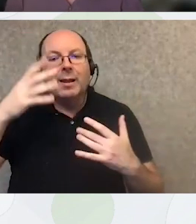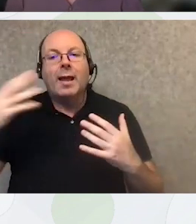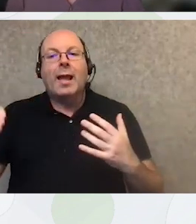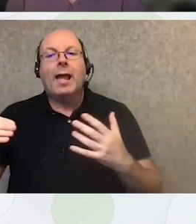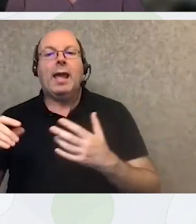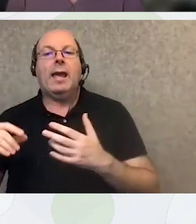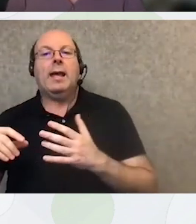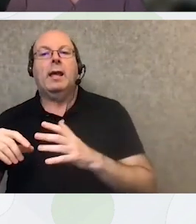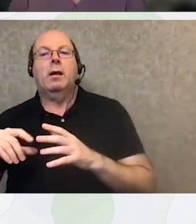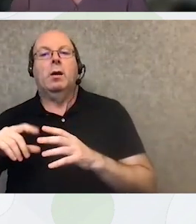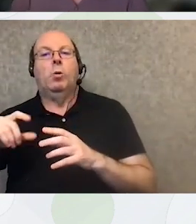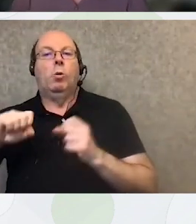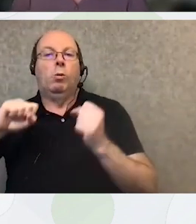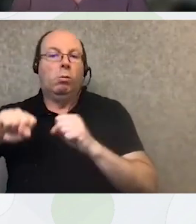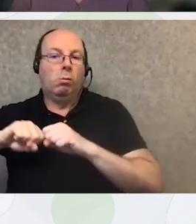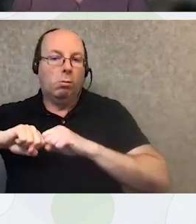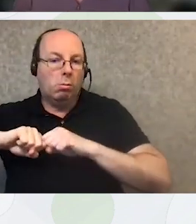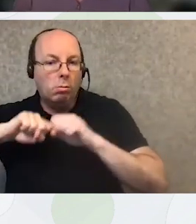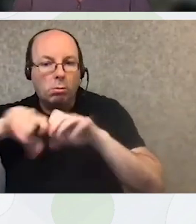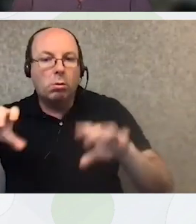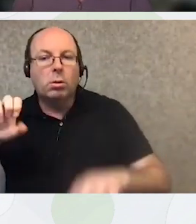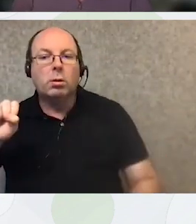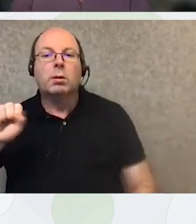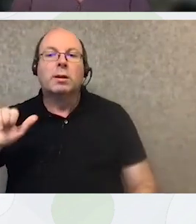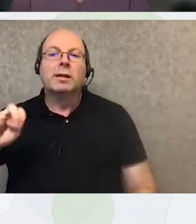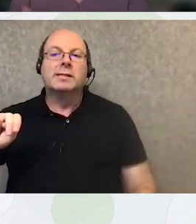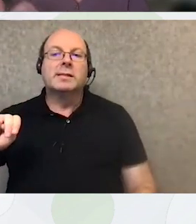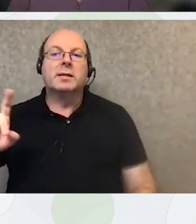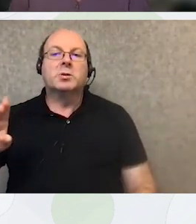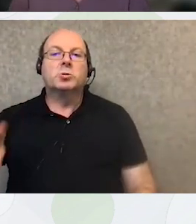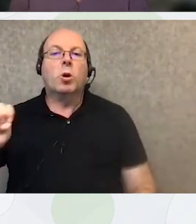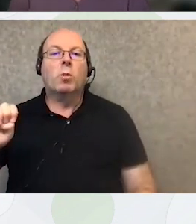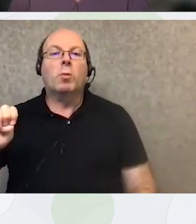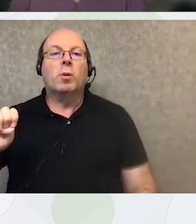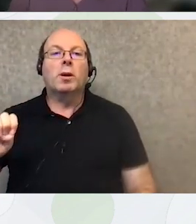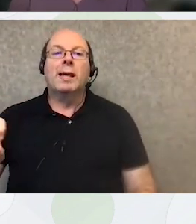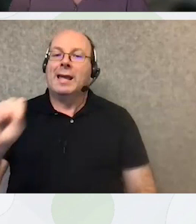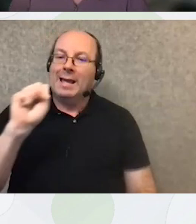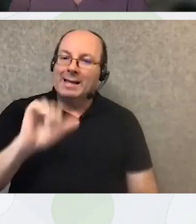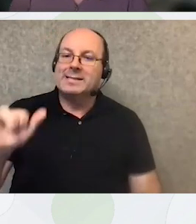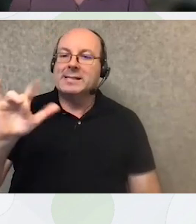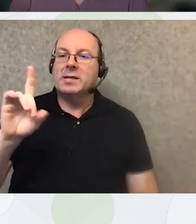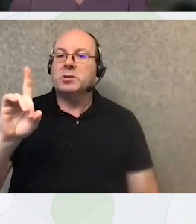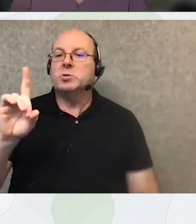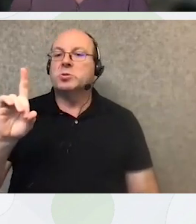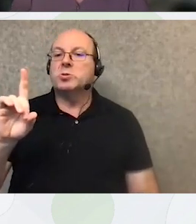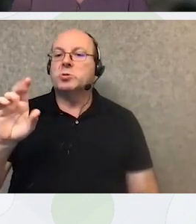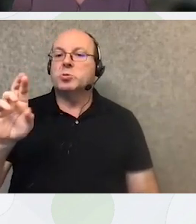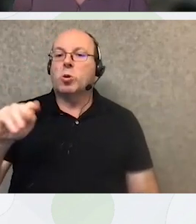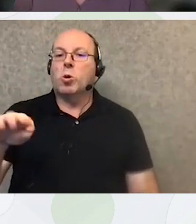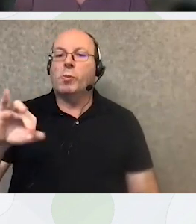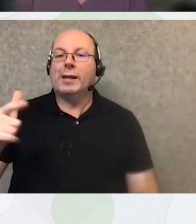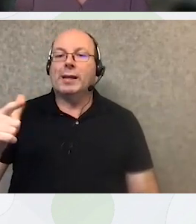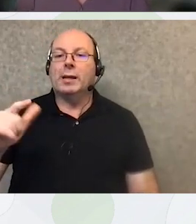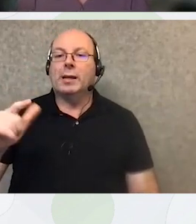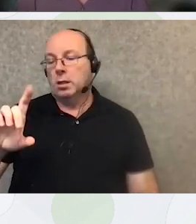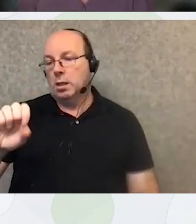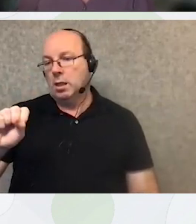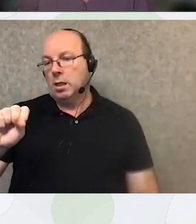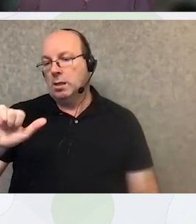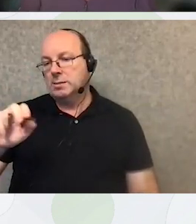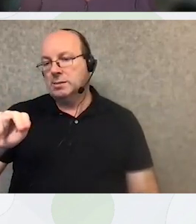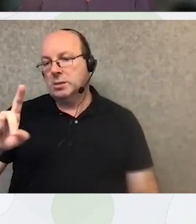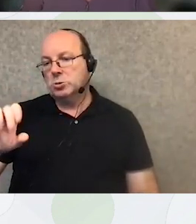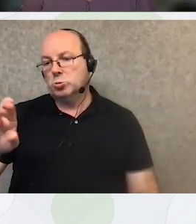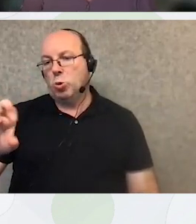you for respiratory infections, syndromic empiric precautions where contact and droplet precautions are